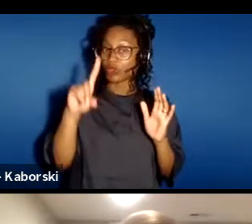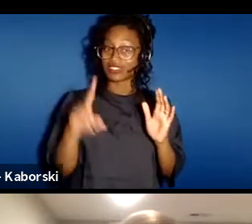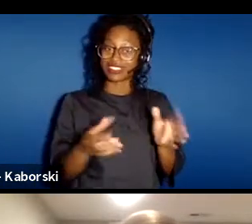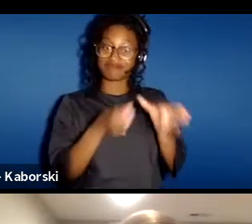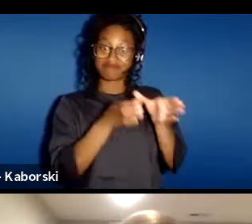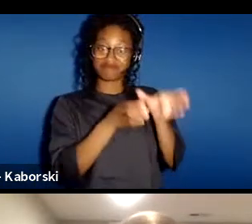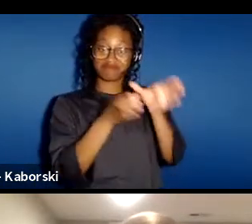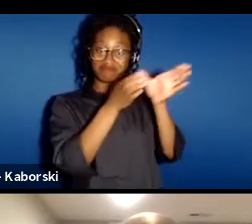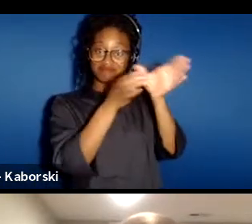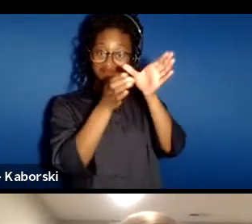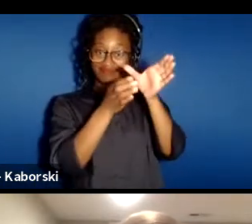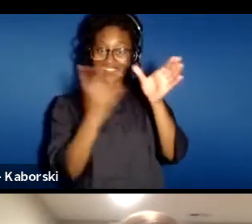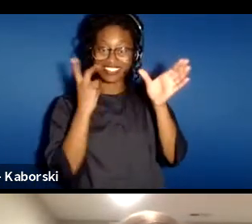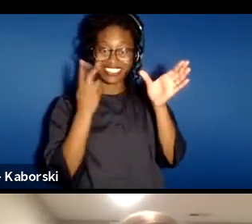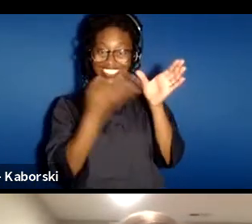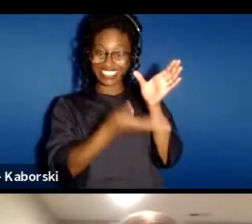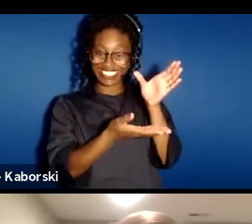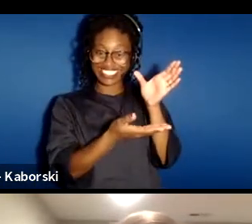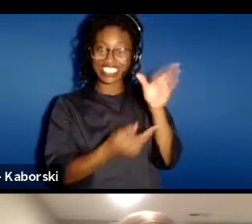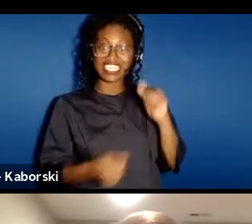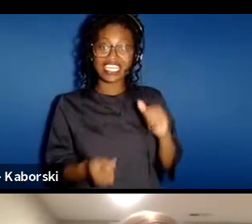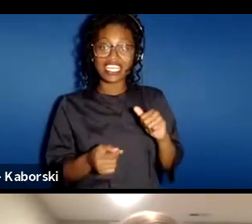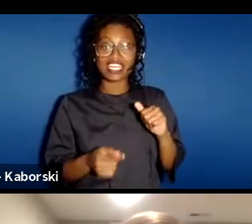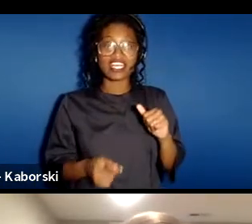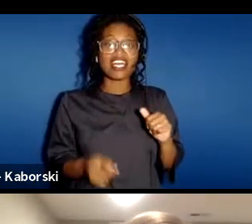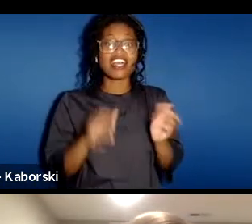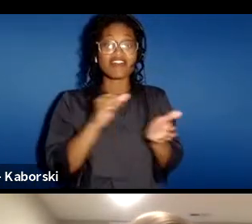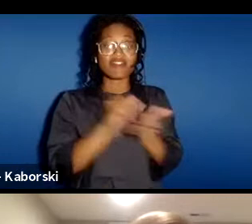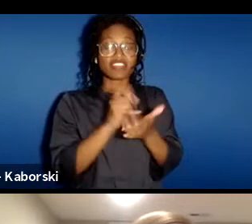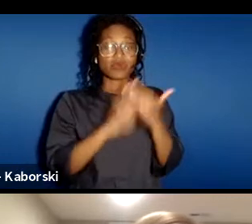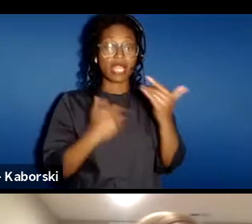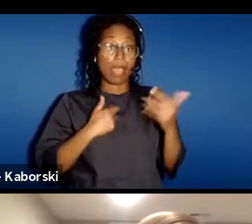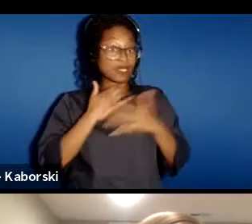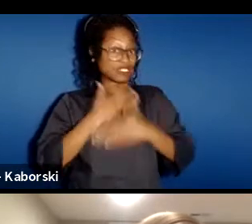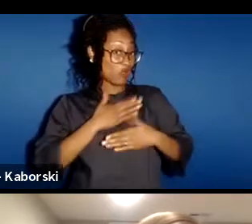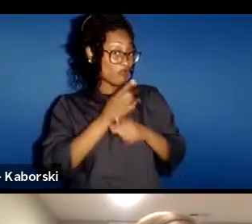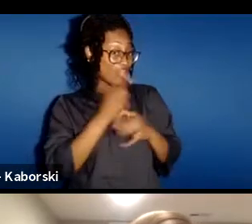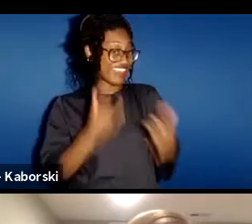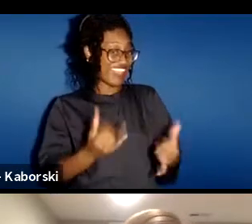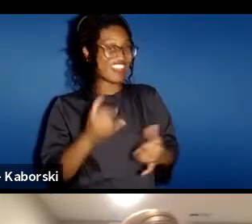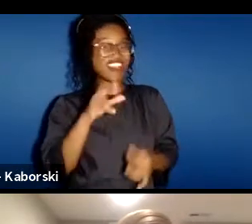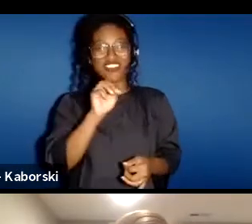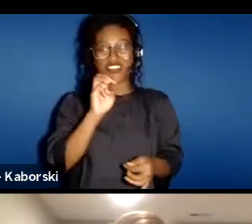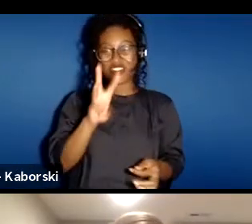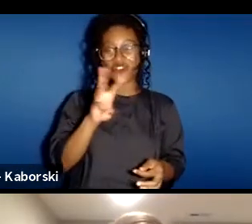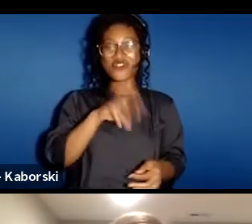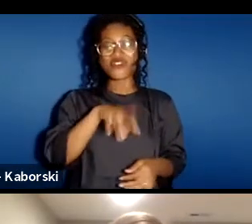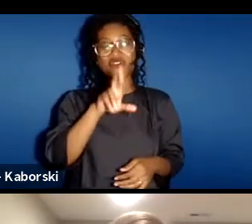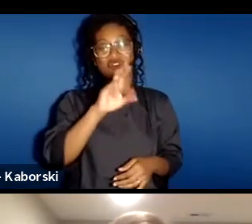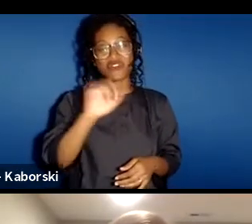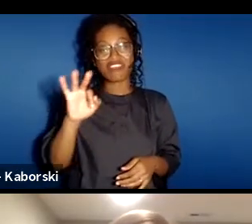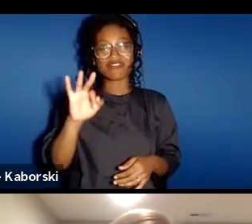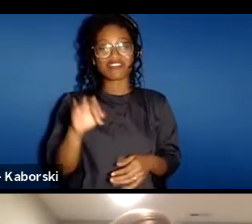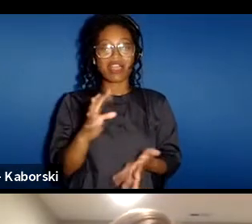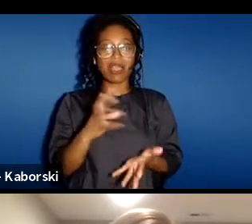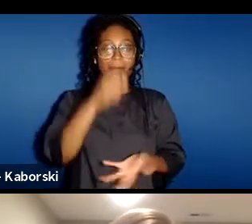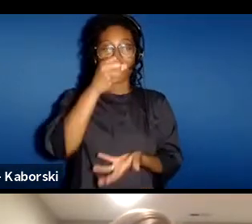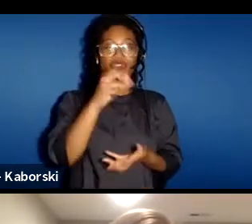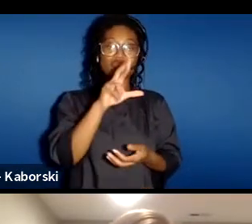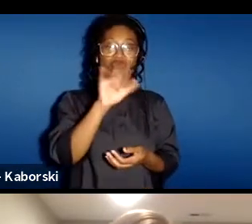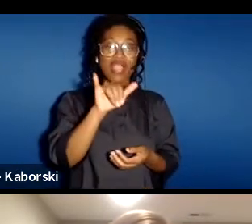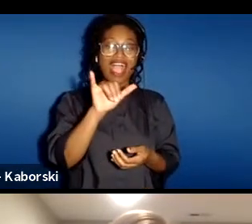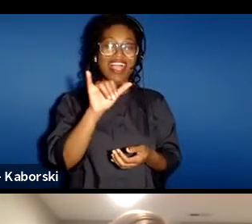here in front of me. You may have seen. This is what I'm enjoying tonight, actually, our New Riff Bottled in Bond rye whiskey.